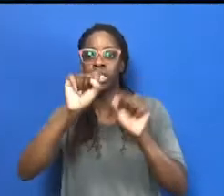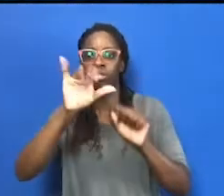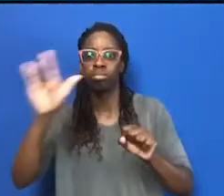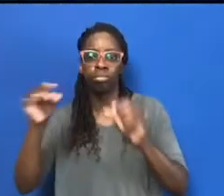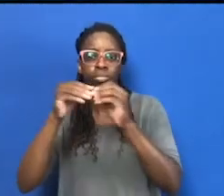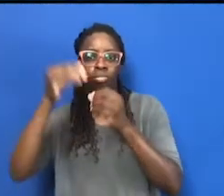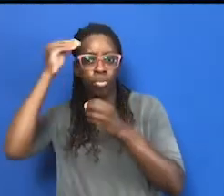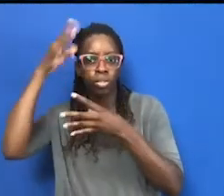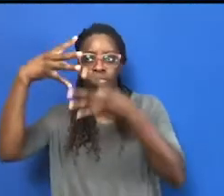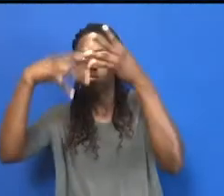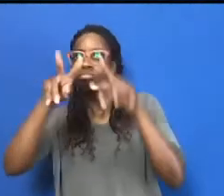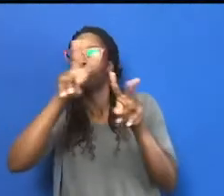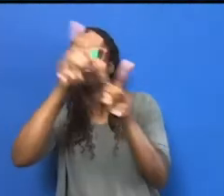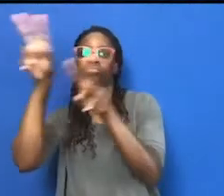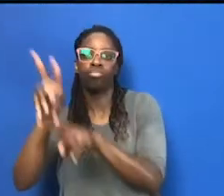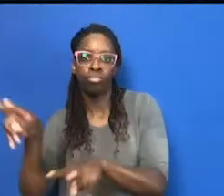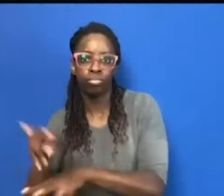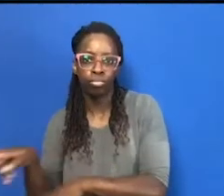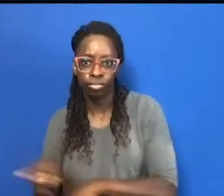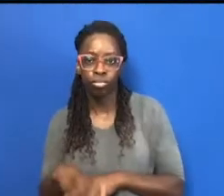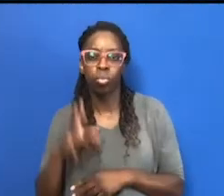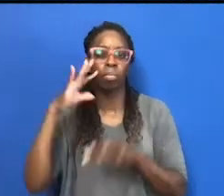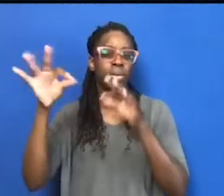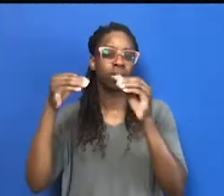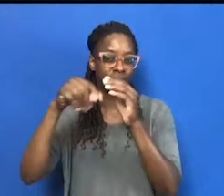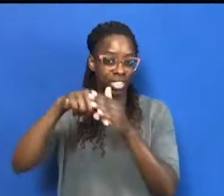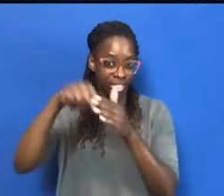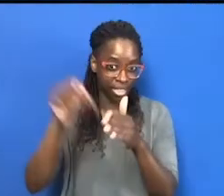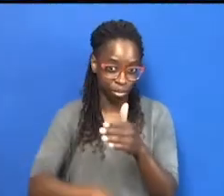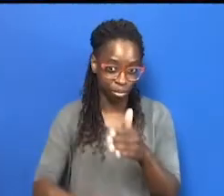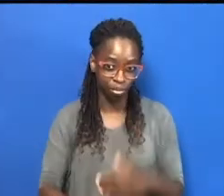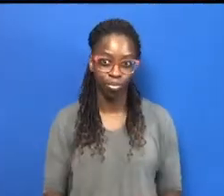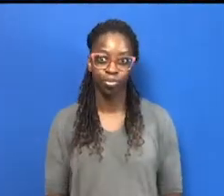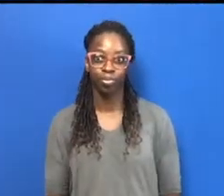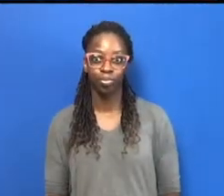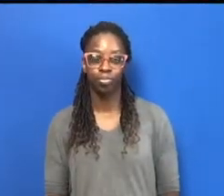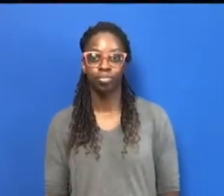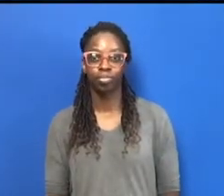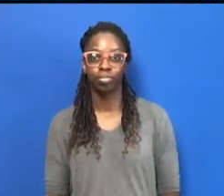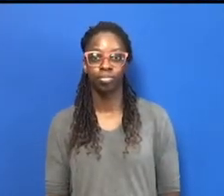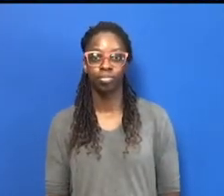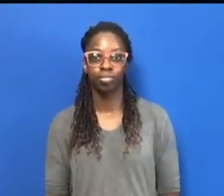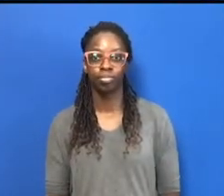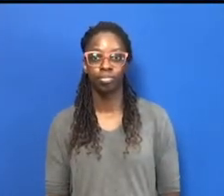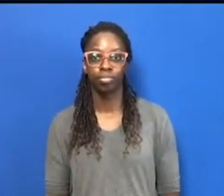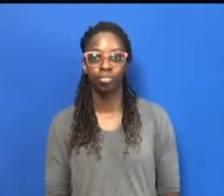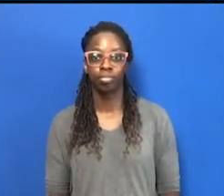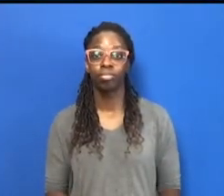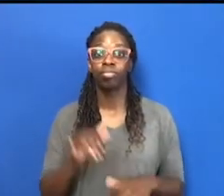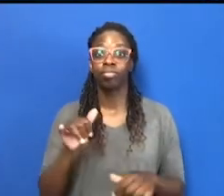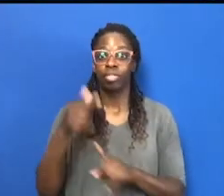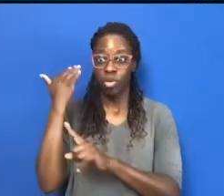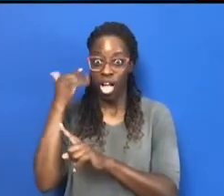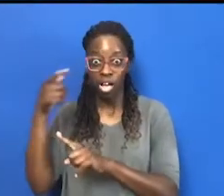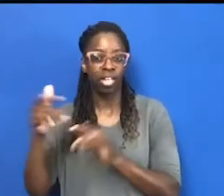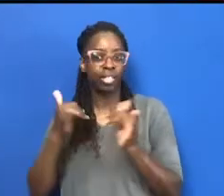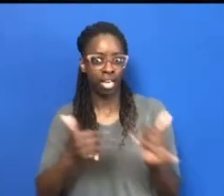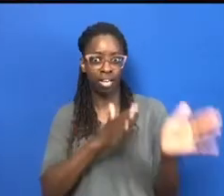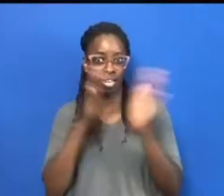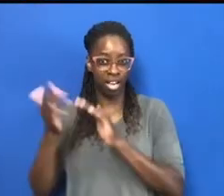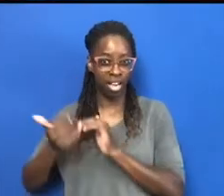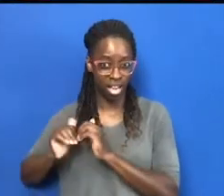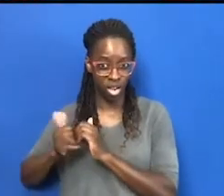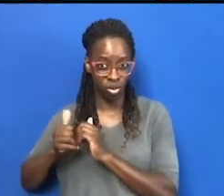detail about learning trajectories. Now we're going to talk about, so if they're kind of